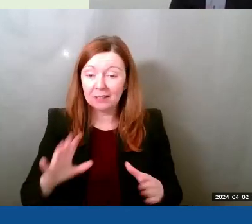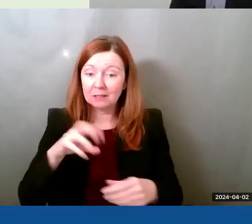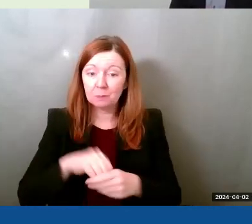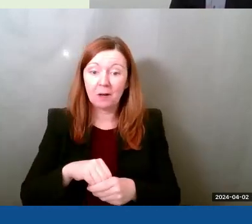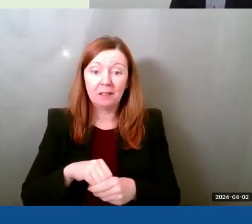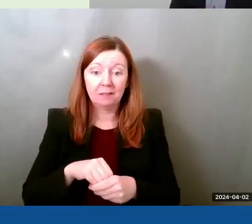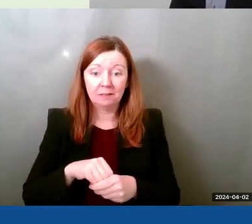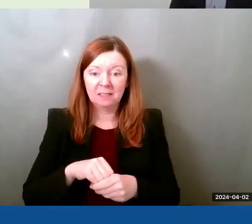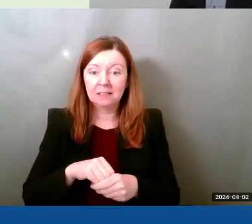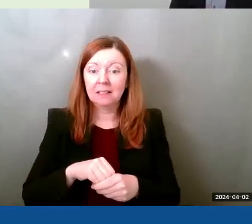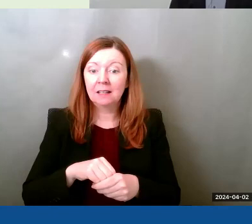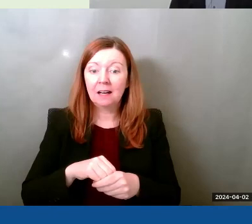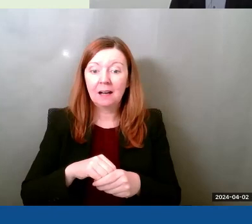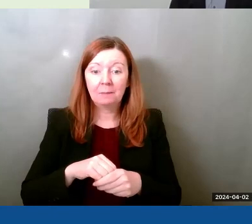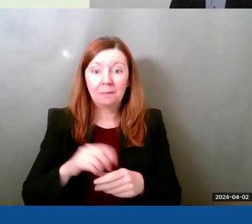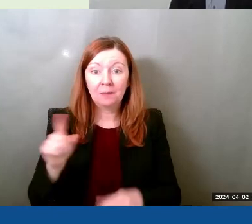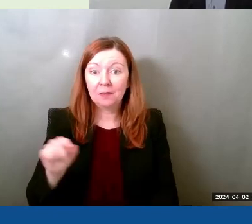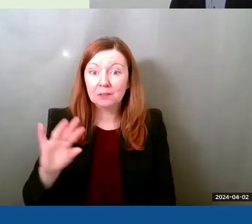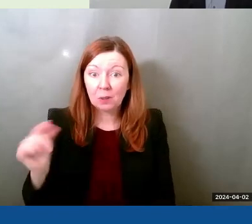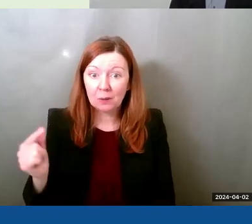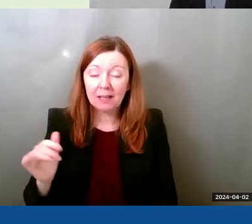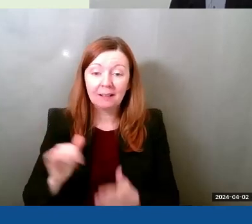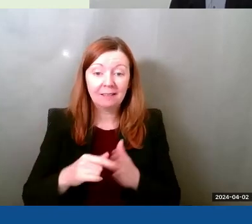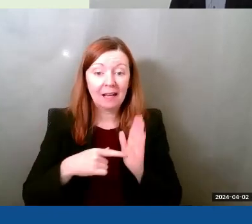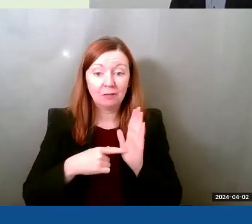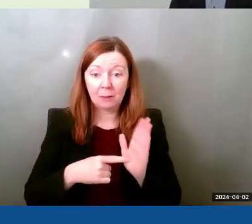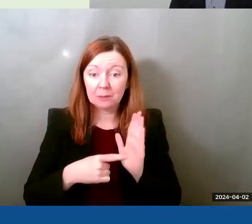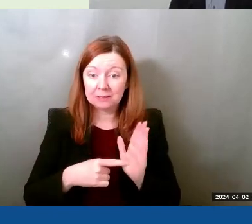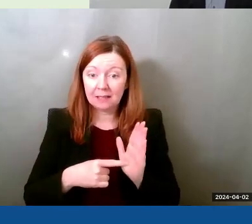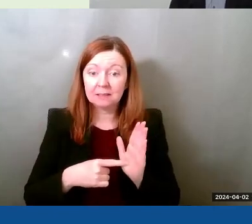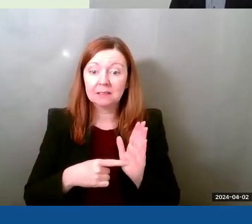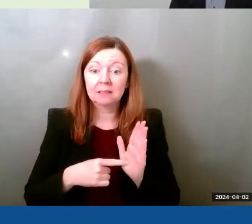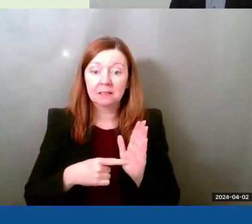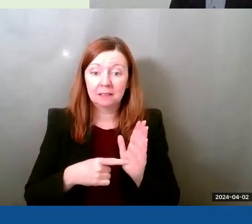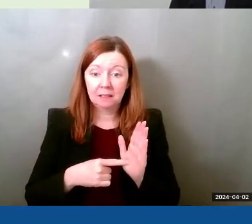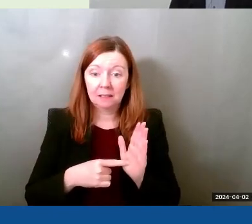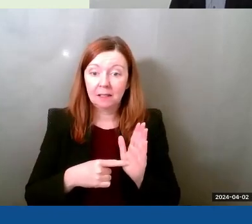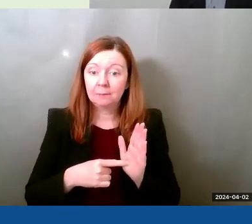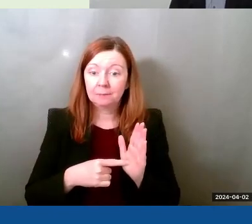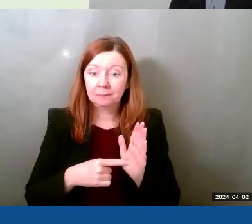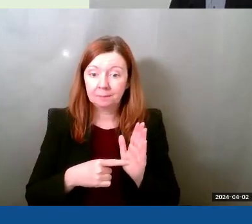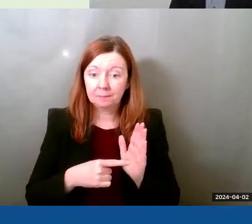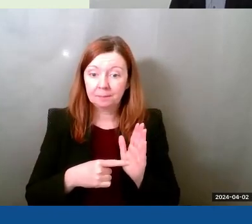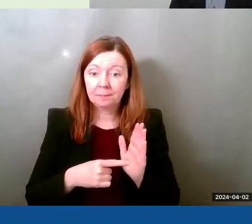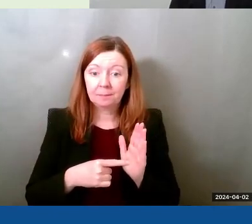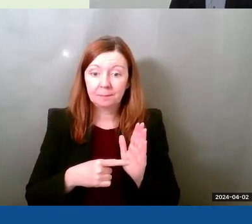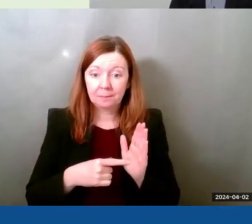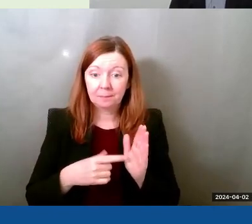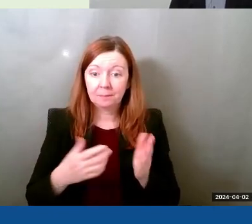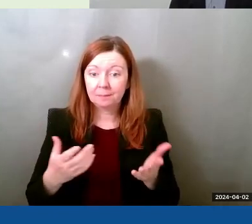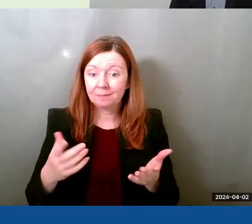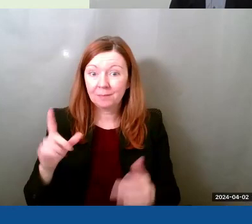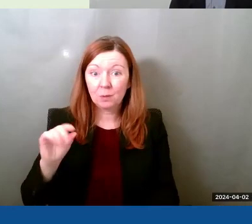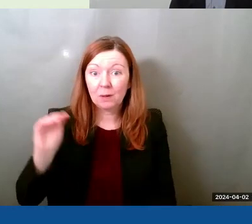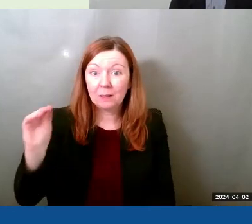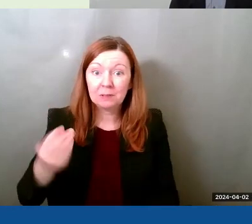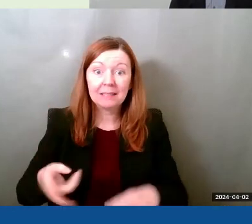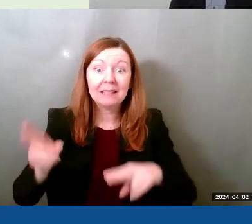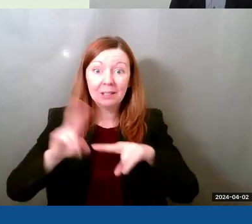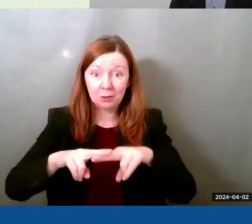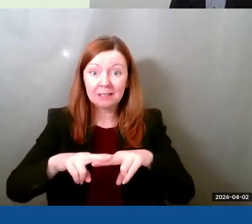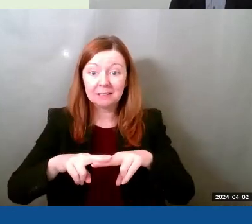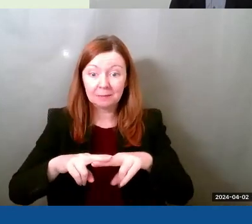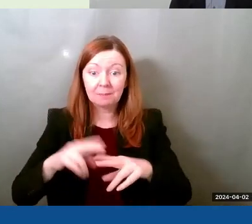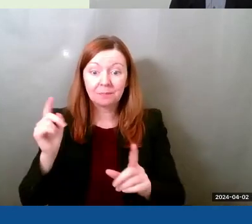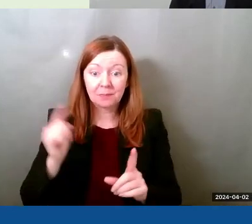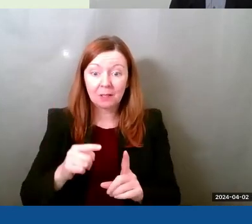of the underlying zoning. That would represent a almost I think it's about 20% increase